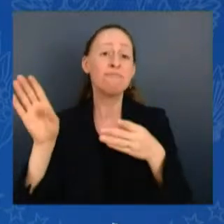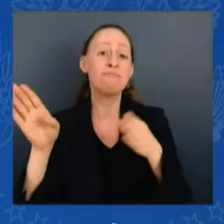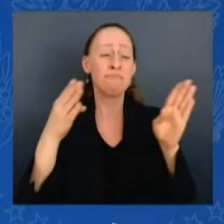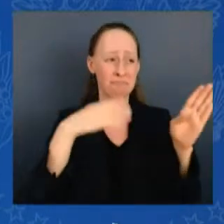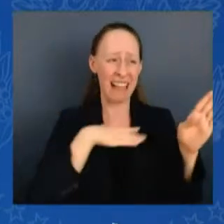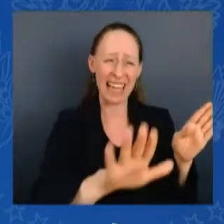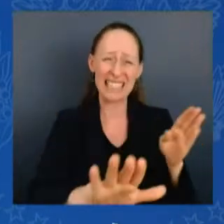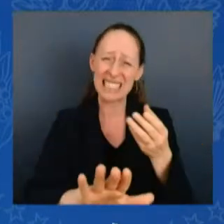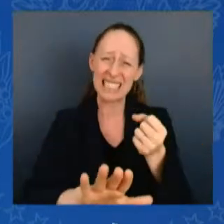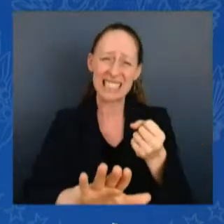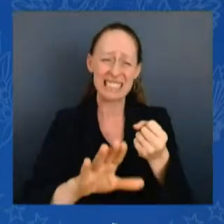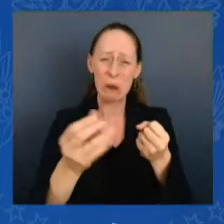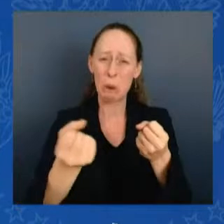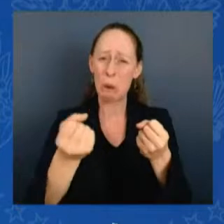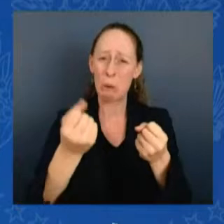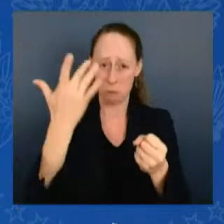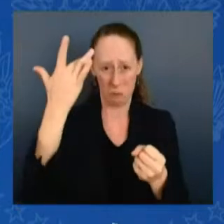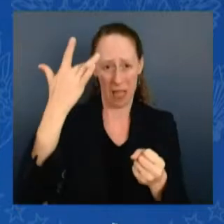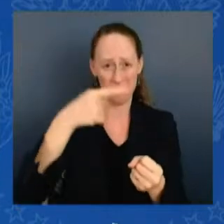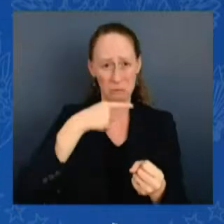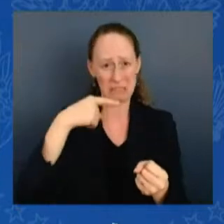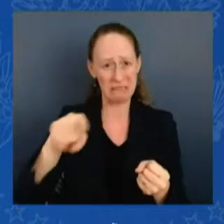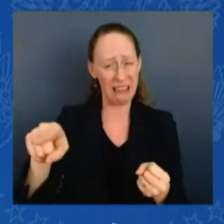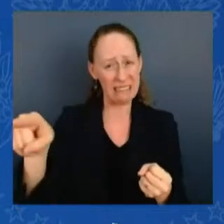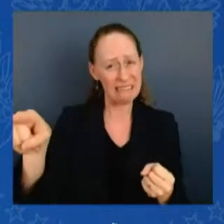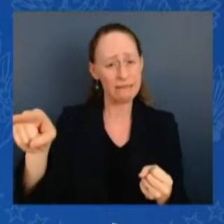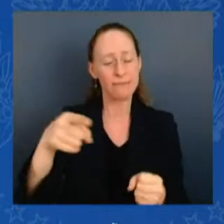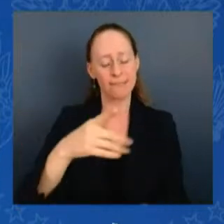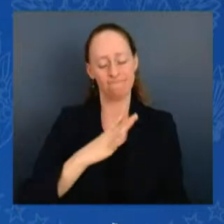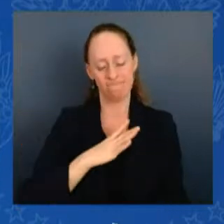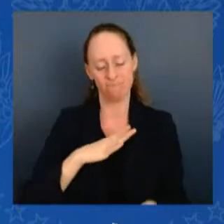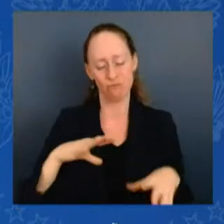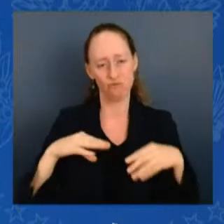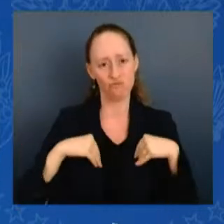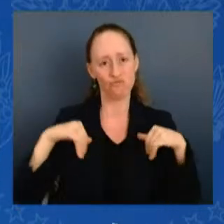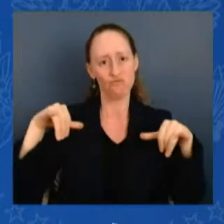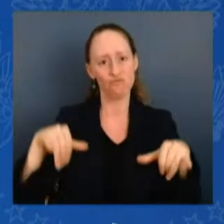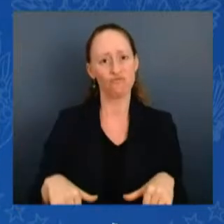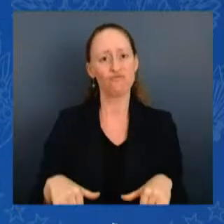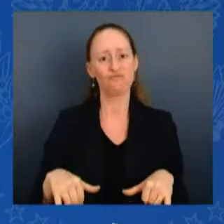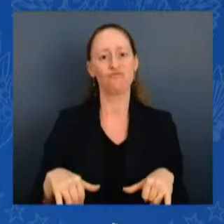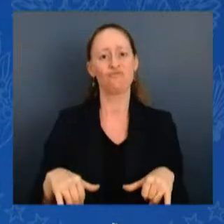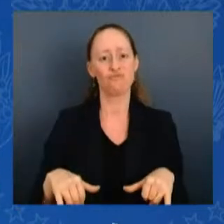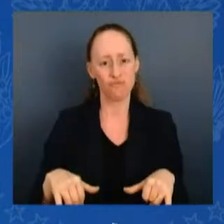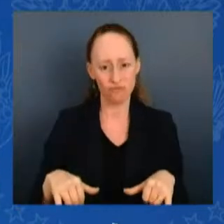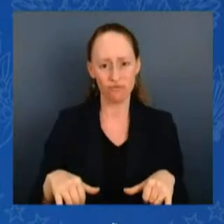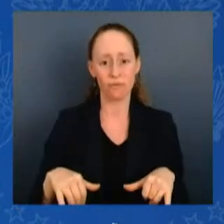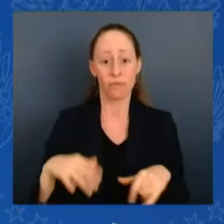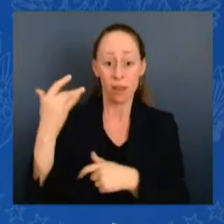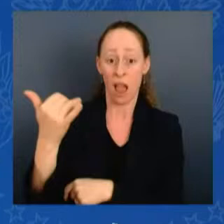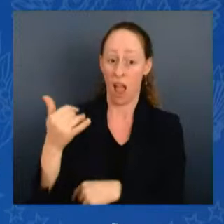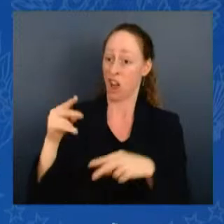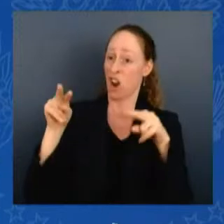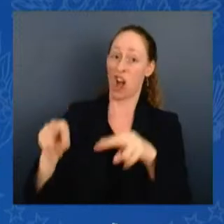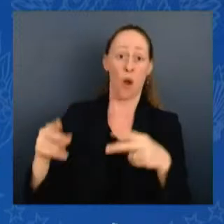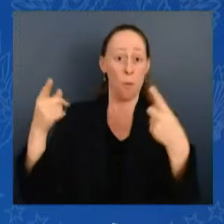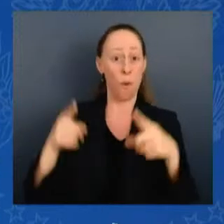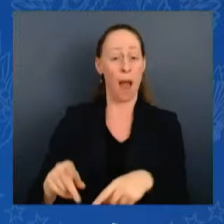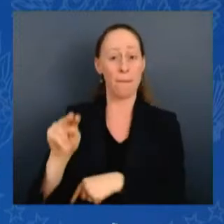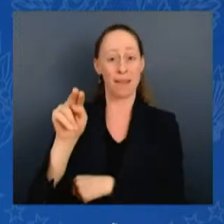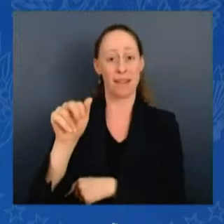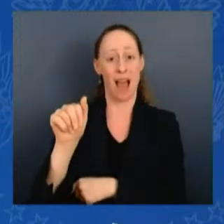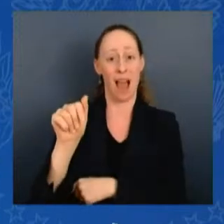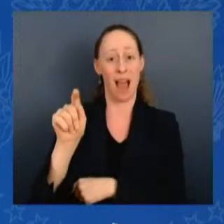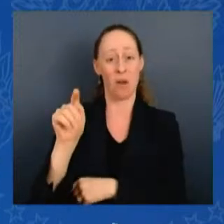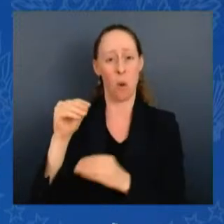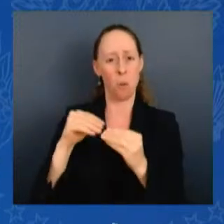hesitate. Today, NATO is stronger, smarter, and more energized than